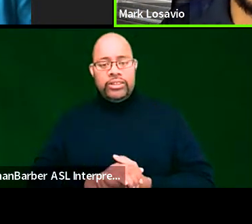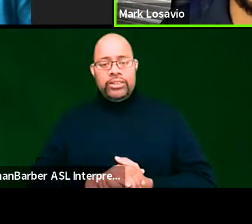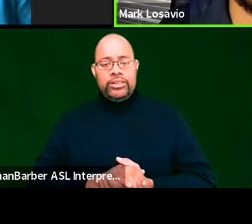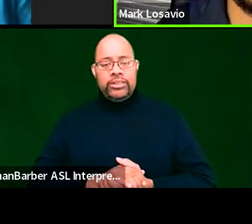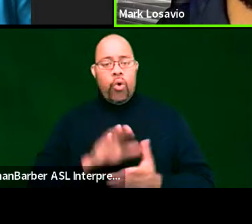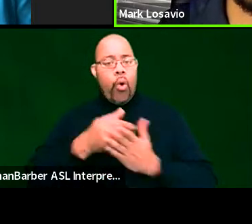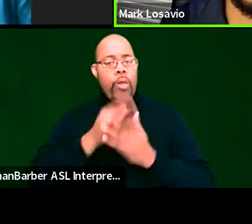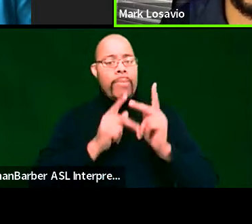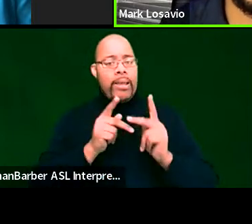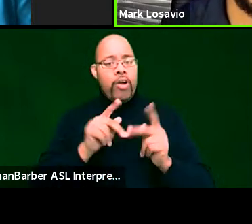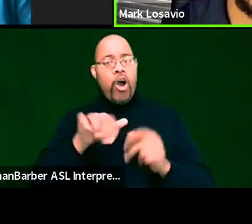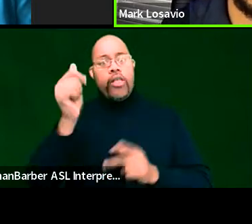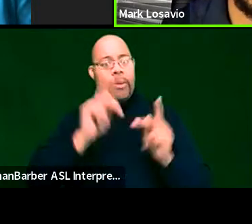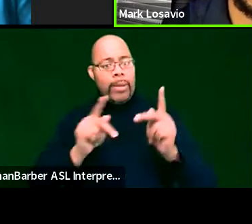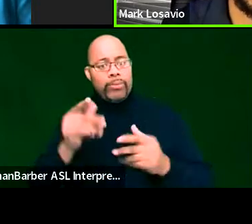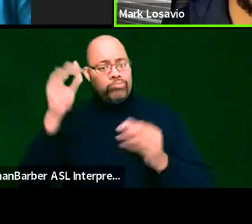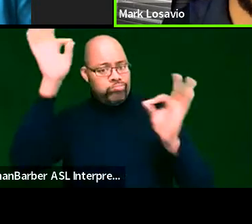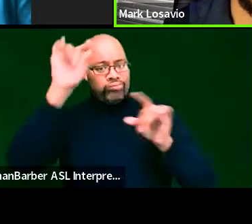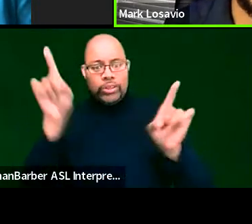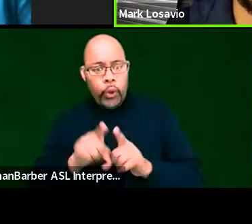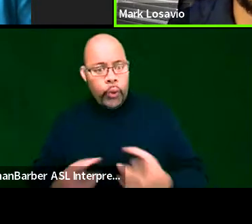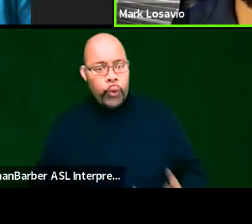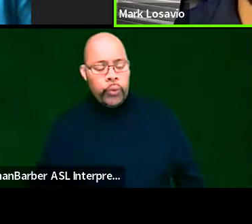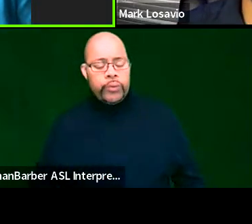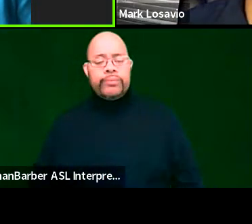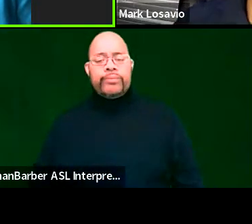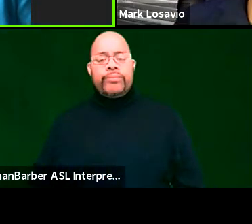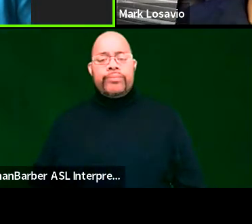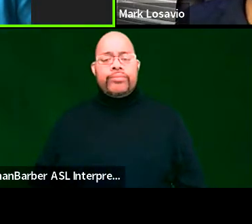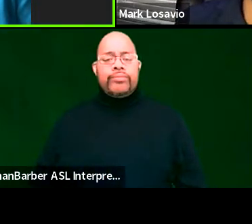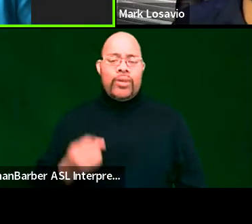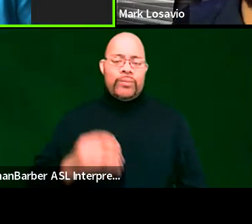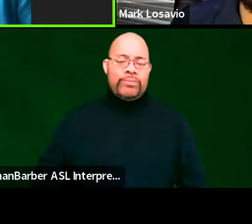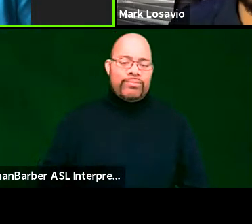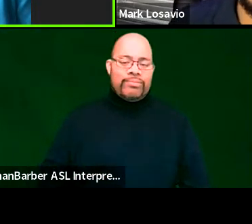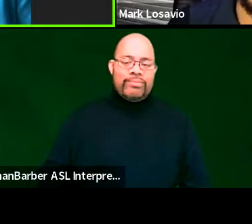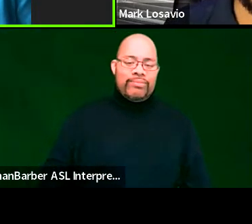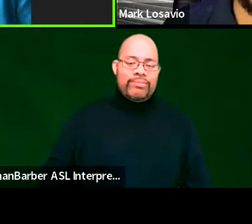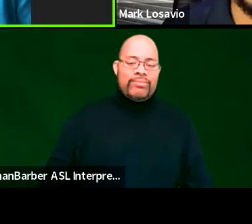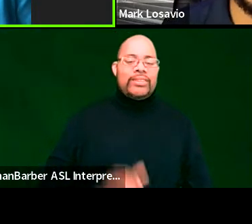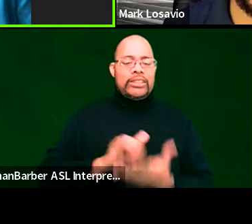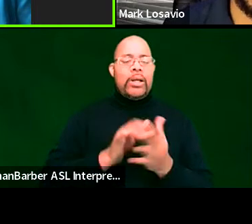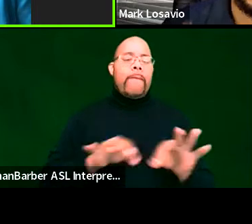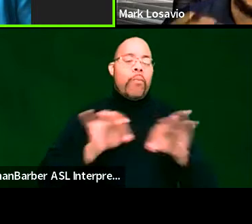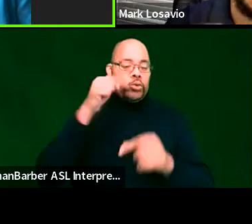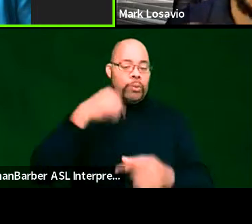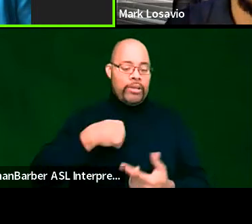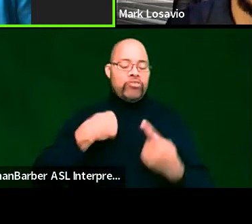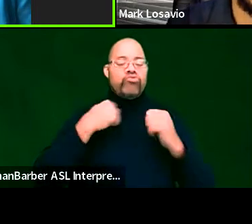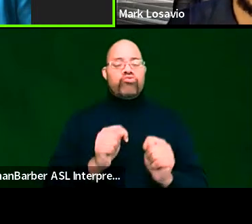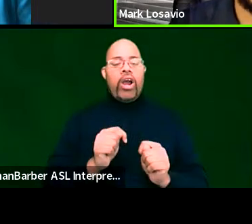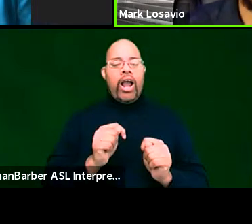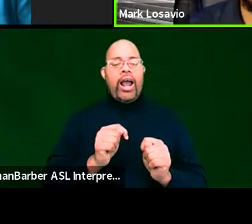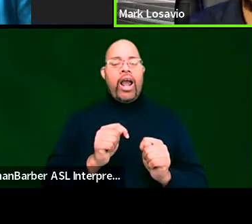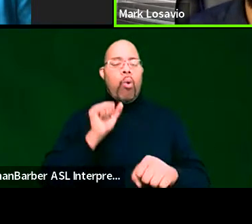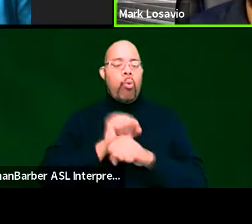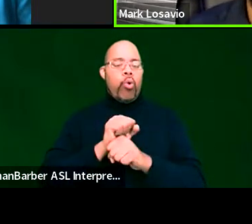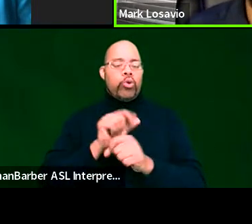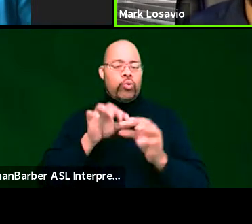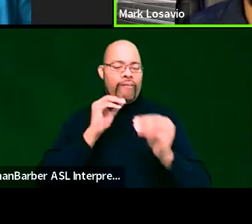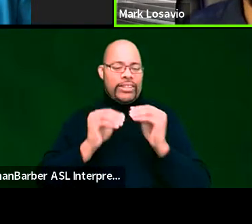imagine all the people, all the other people who don't know about that stuff, right? Right. So that's important to me to try and work to